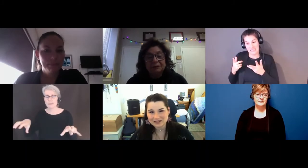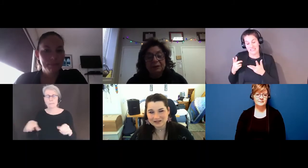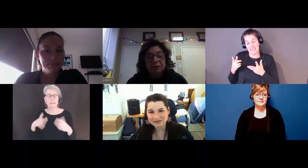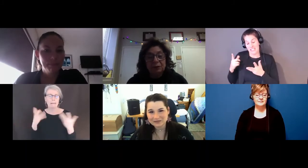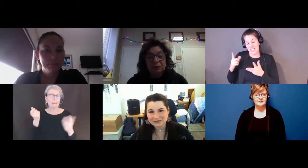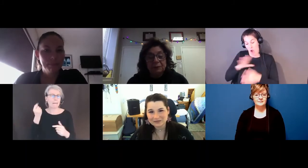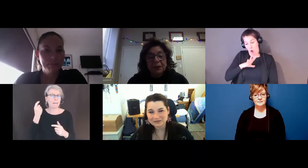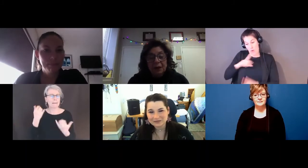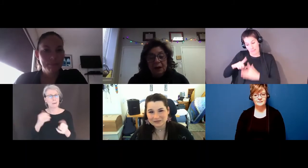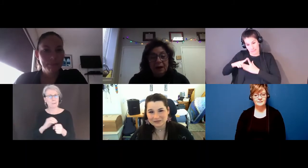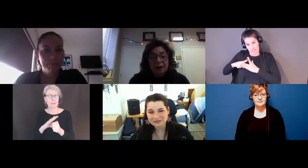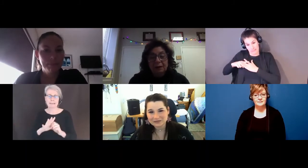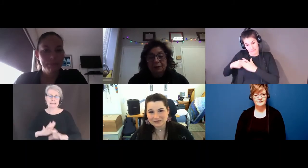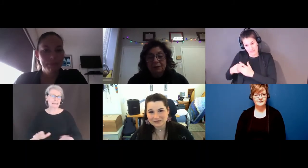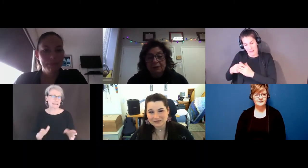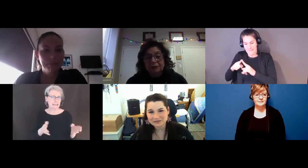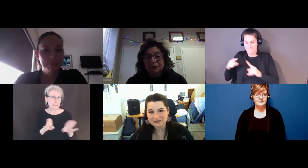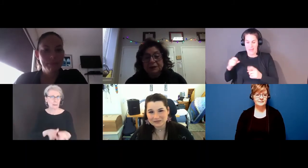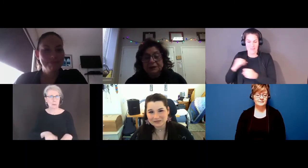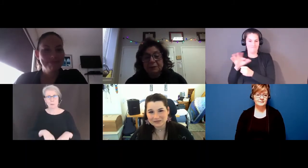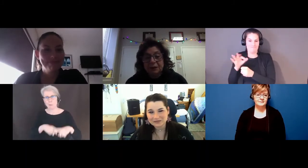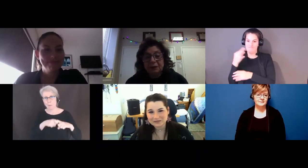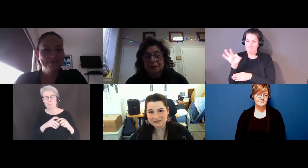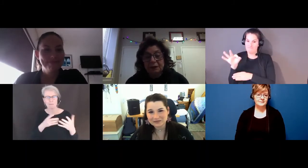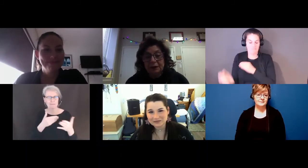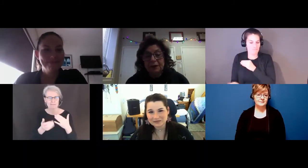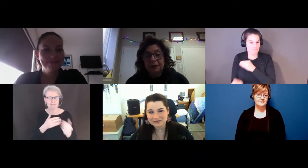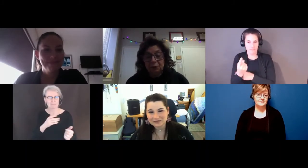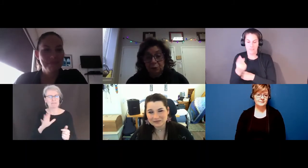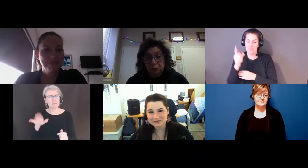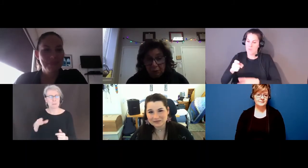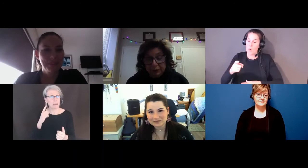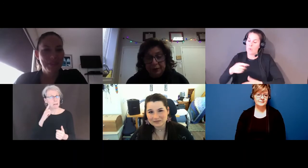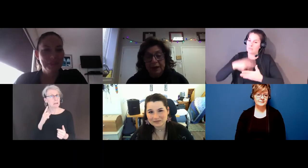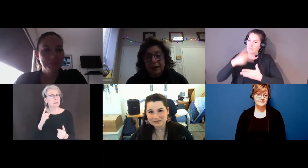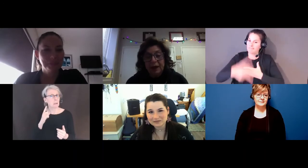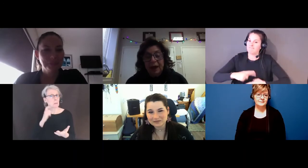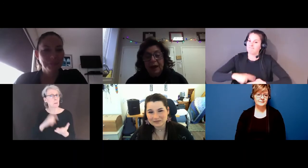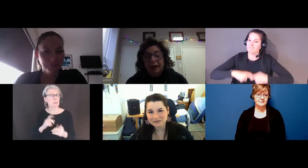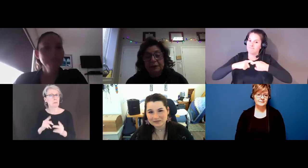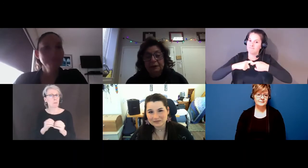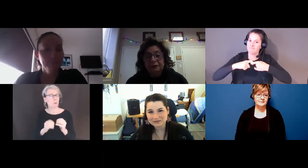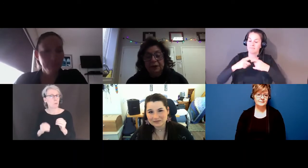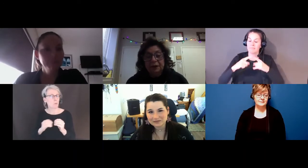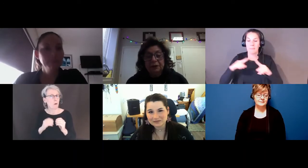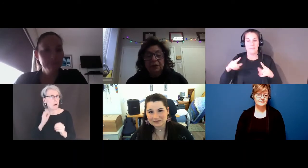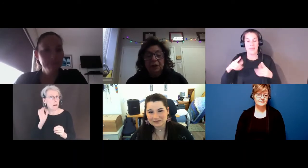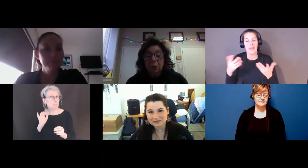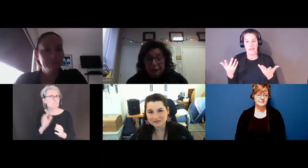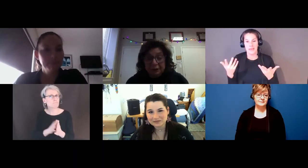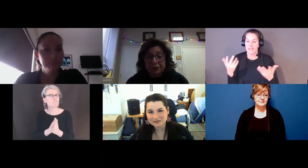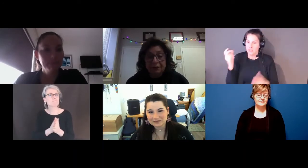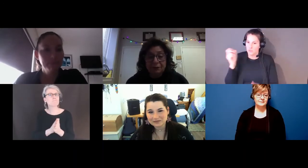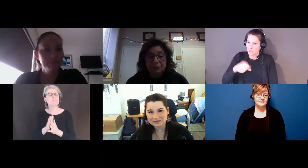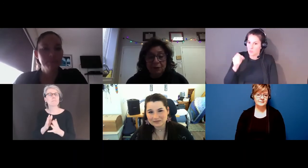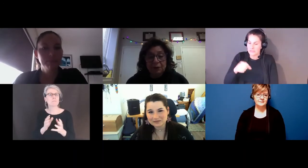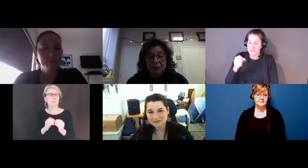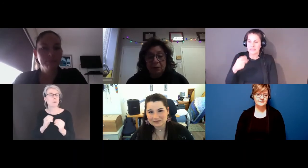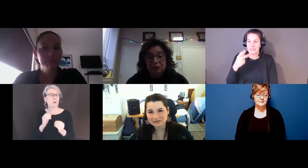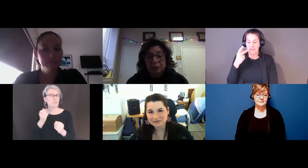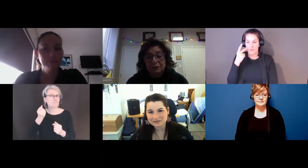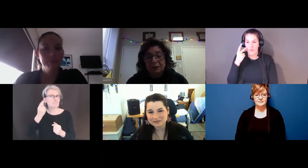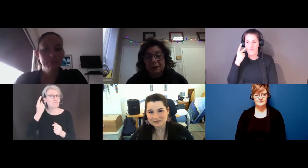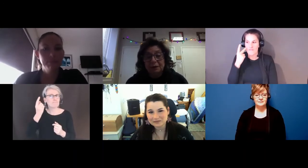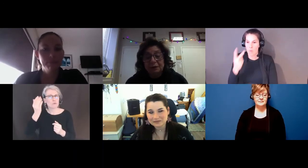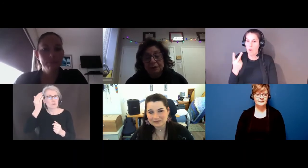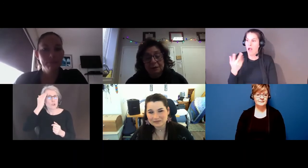but this is definitely something that is growing, and the awareness is growing,